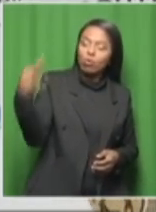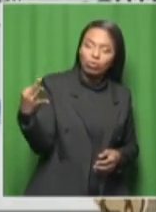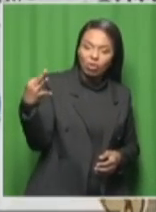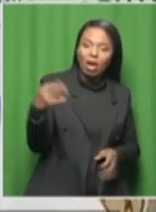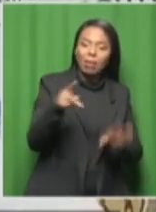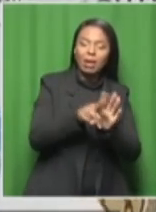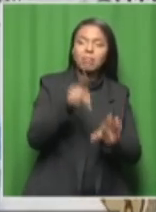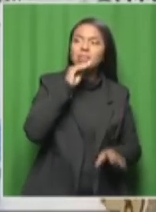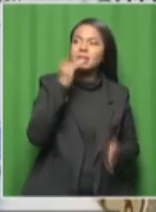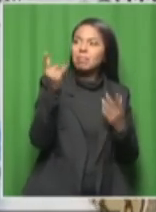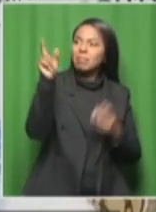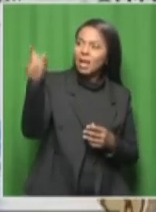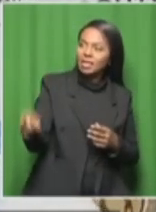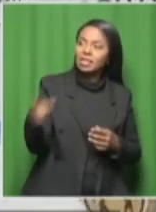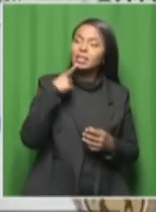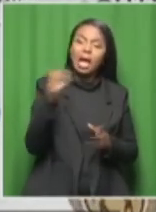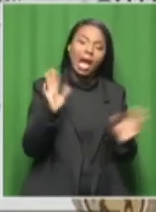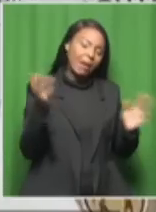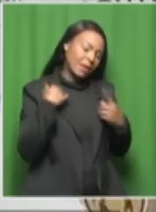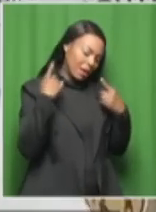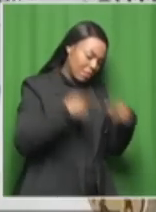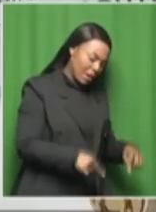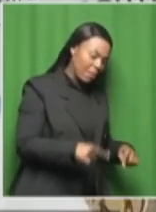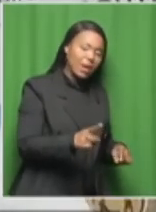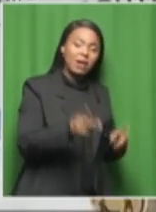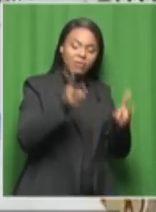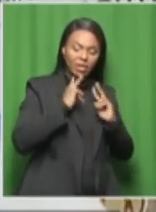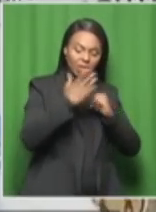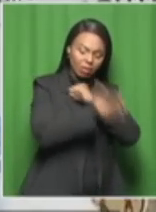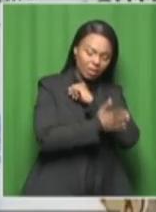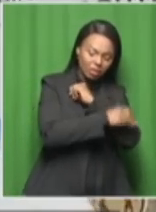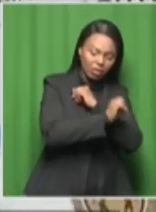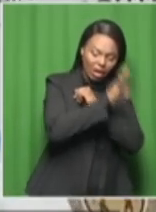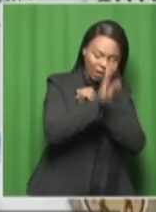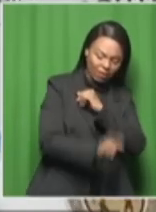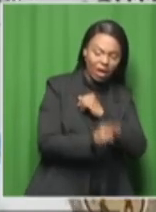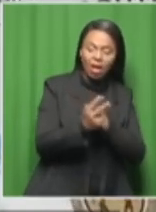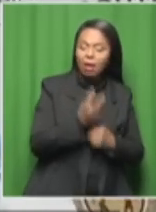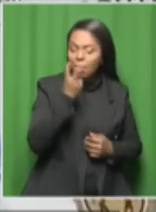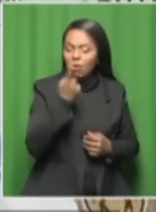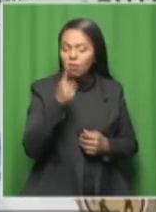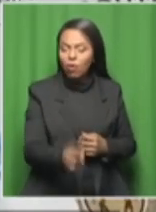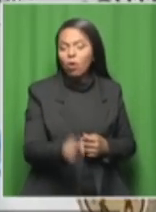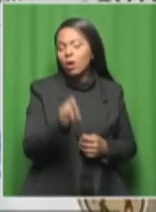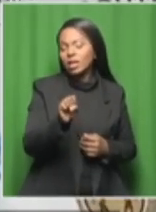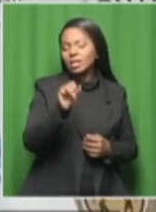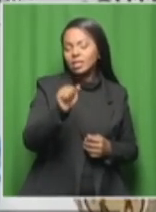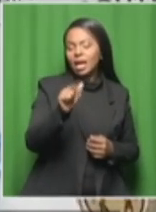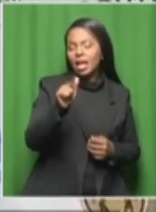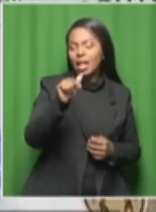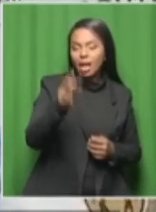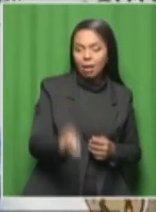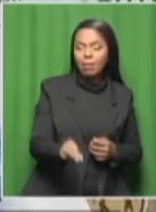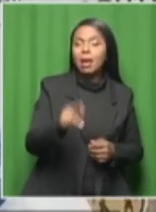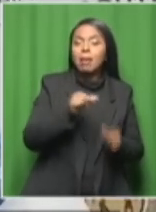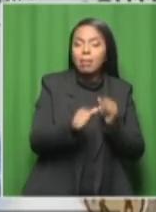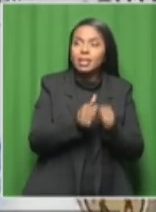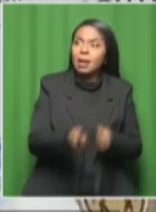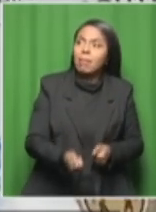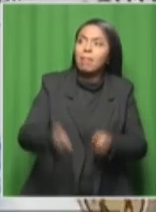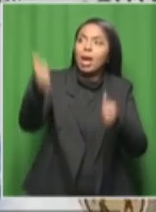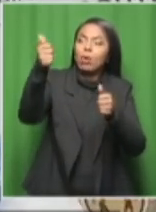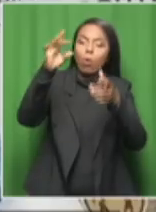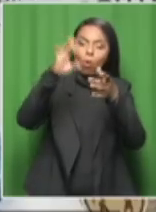say, I came here looking for asylum, and now I realize I don't have to be here, I must go back home. It's called